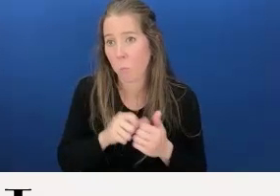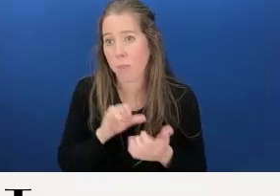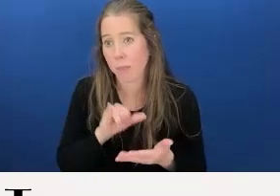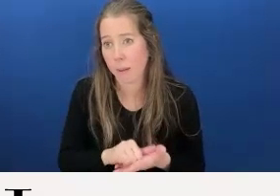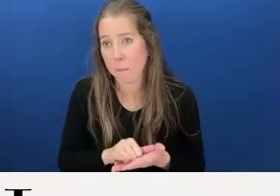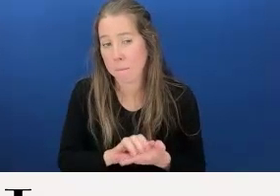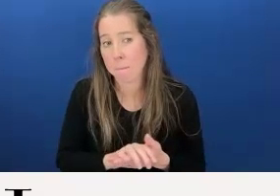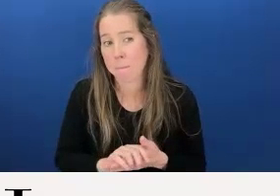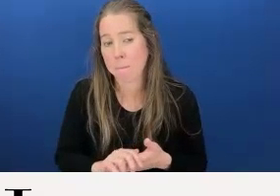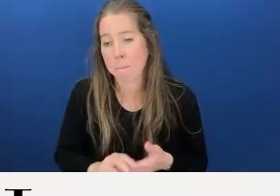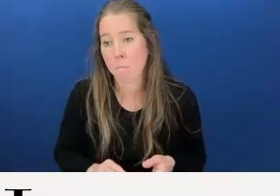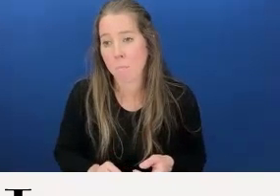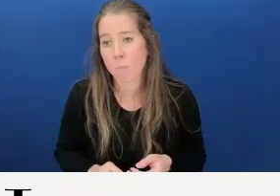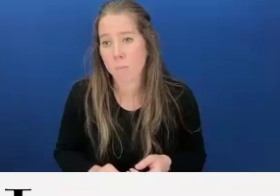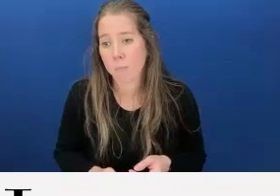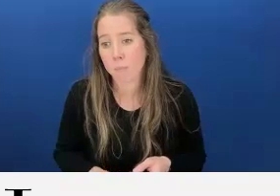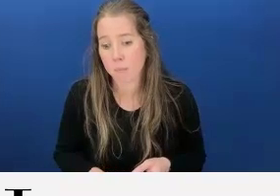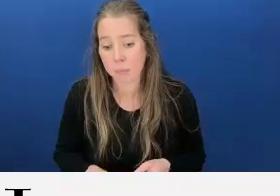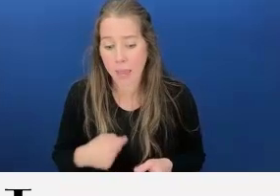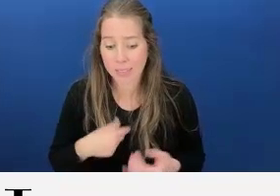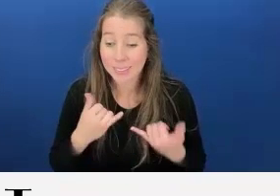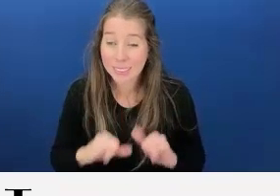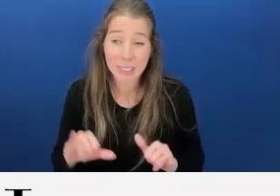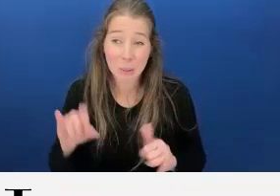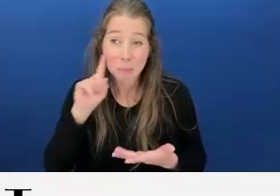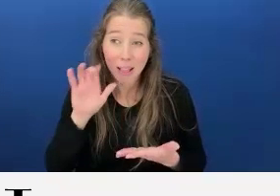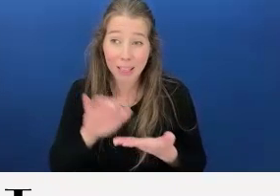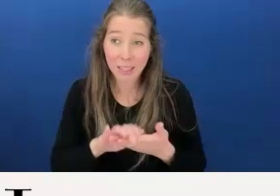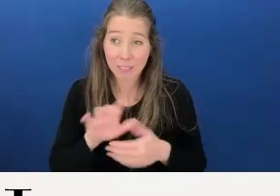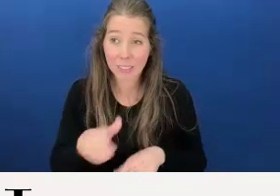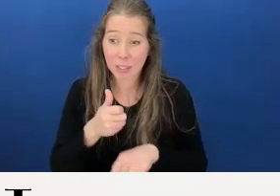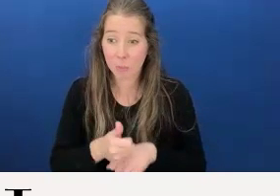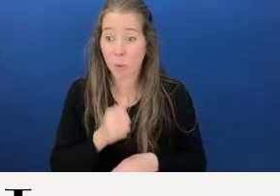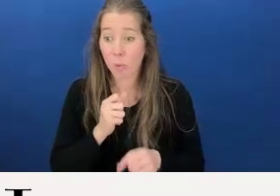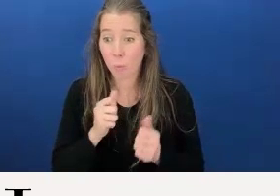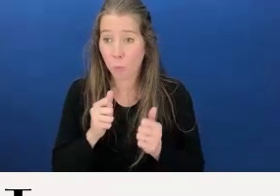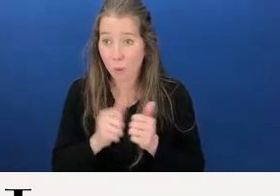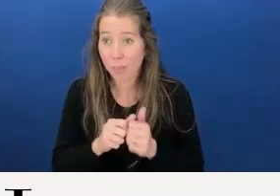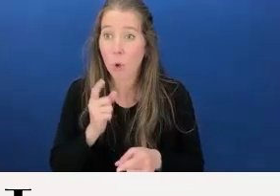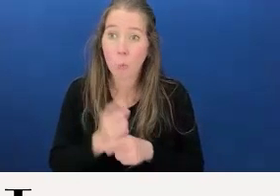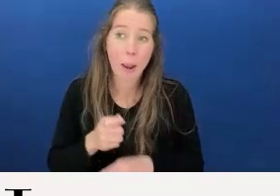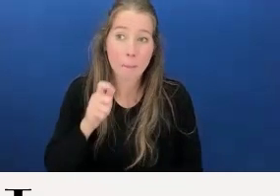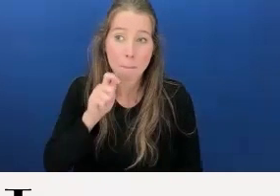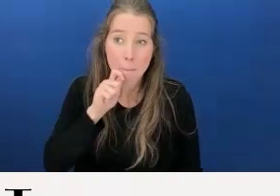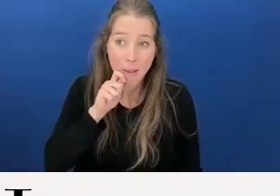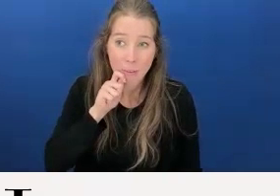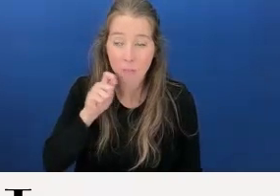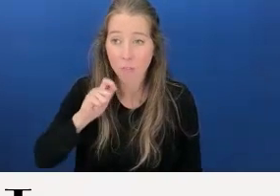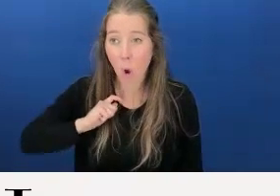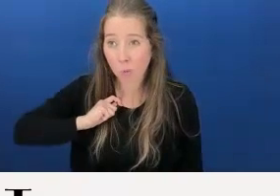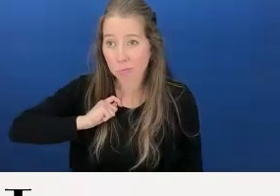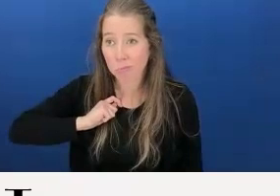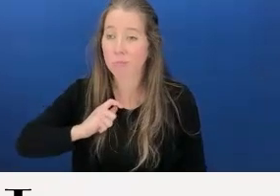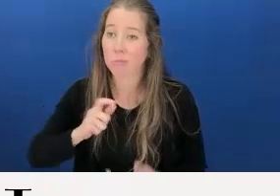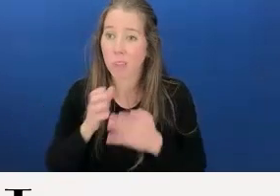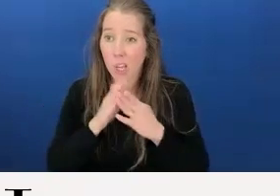I still believe that setting it up with the right microphone, the quiet area will